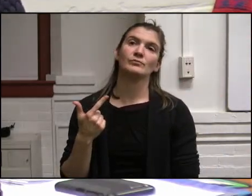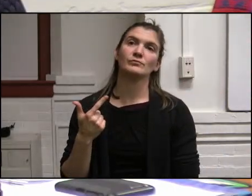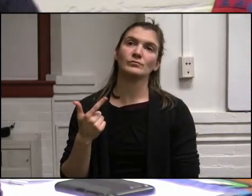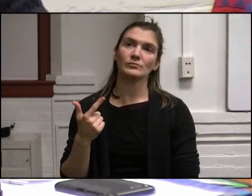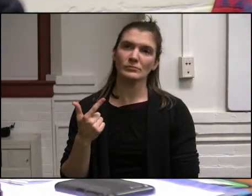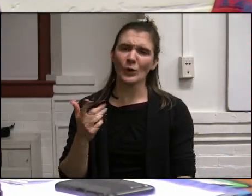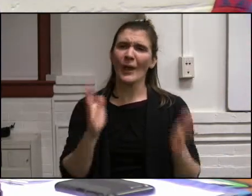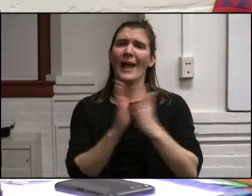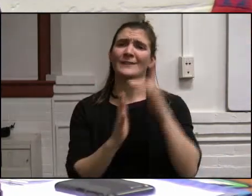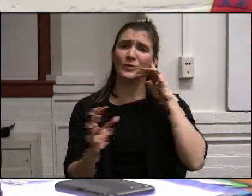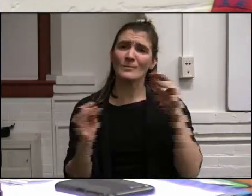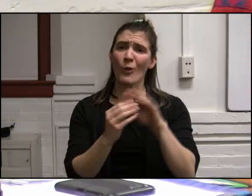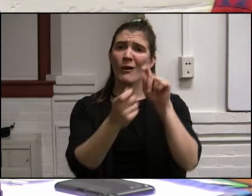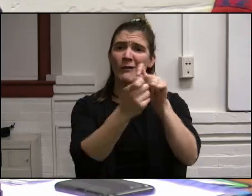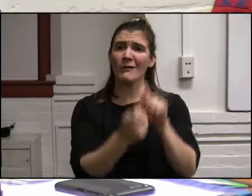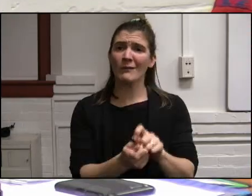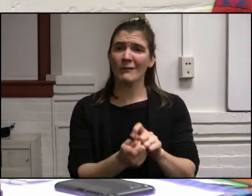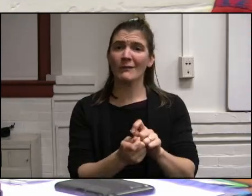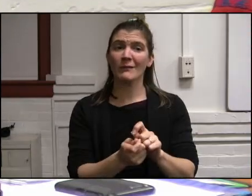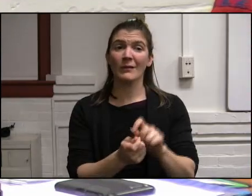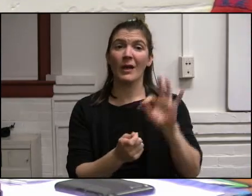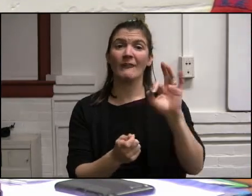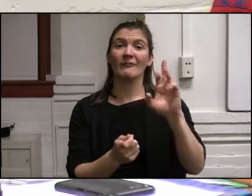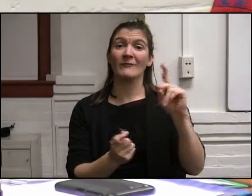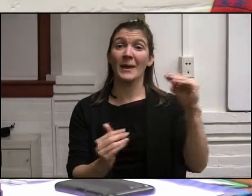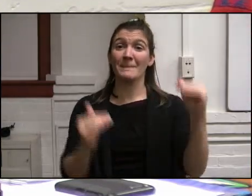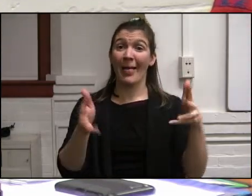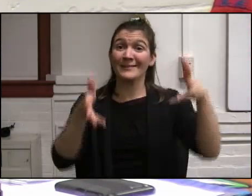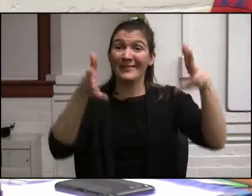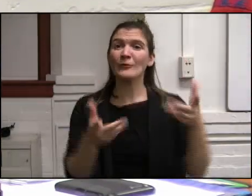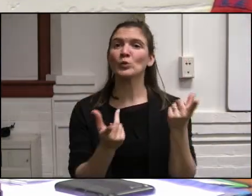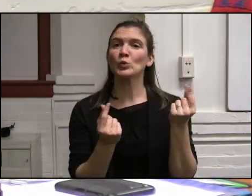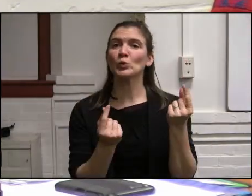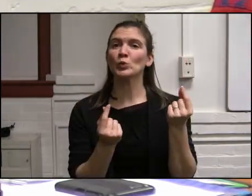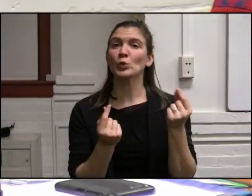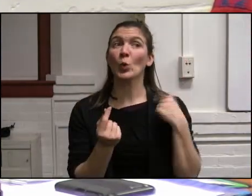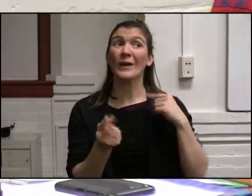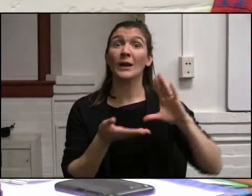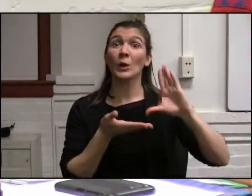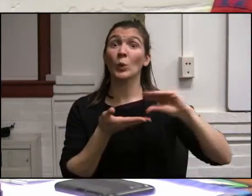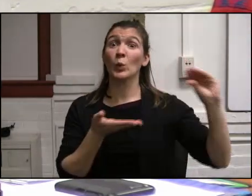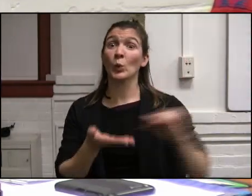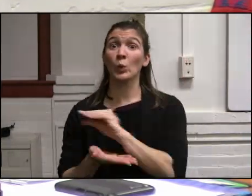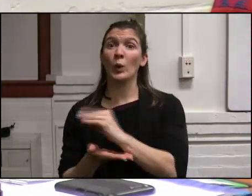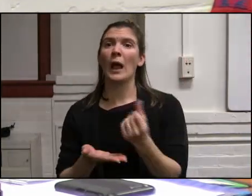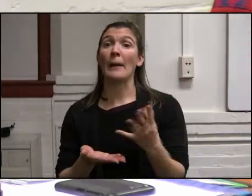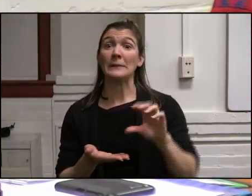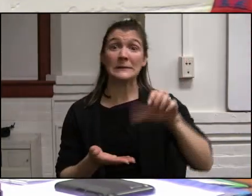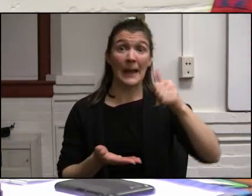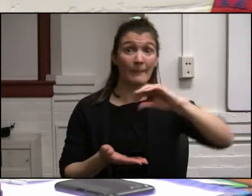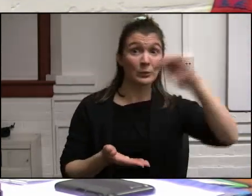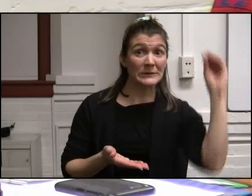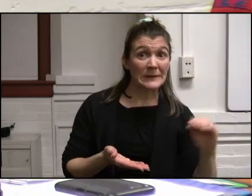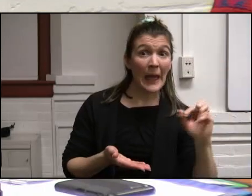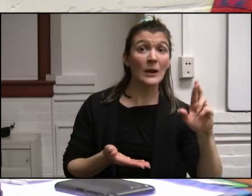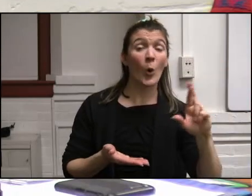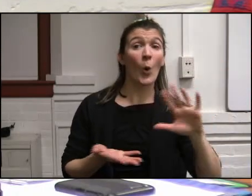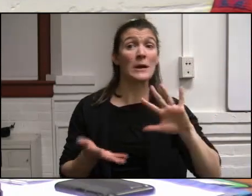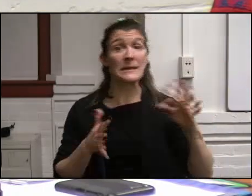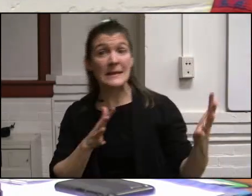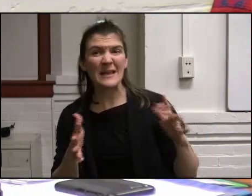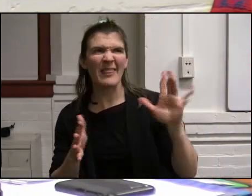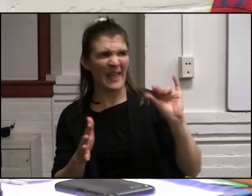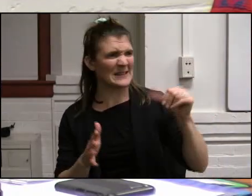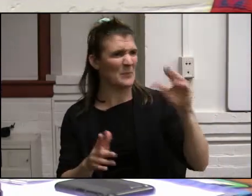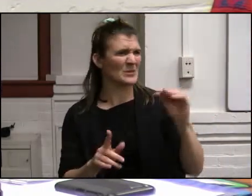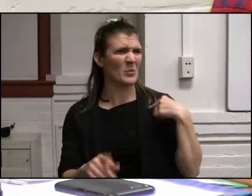You asked for some additional information regarding the fund balance guideline so that you can look at the 10% standard that we've been applying now